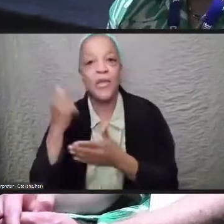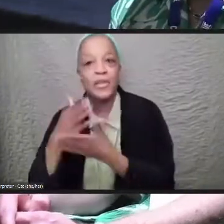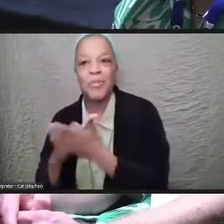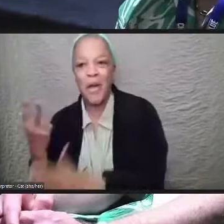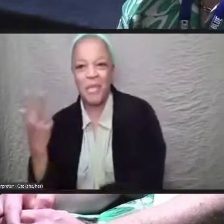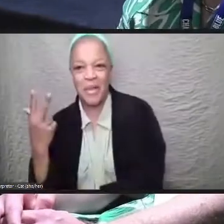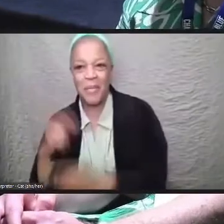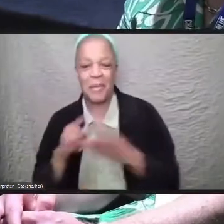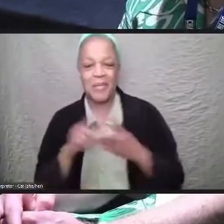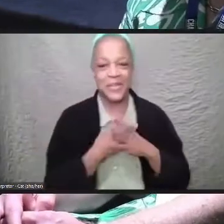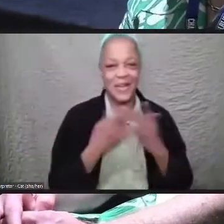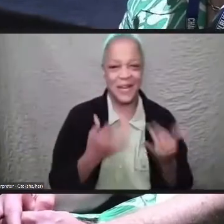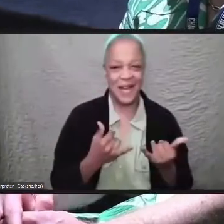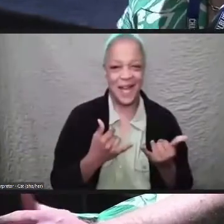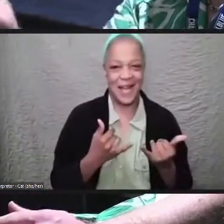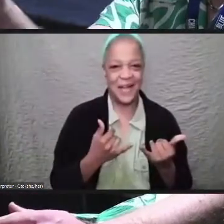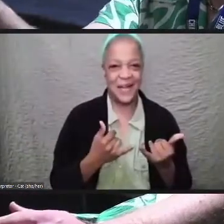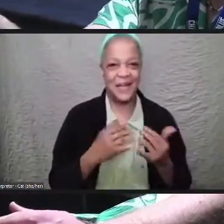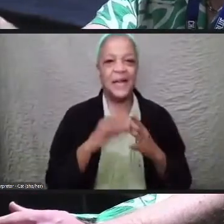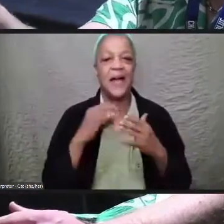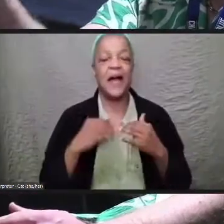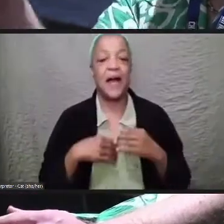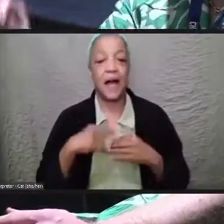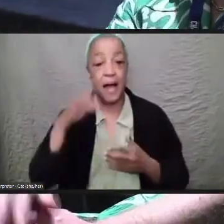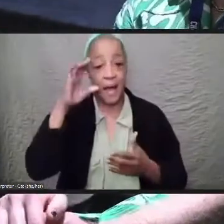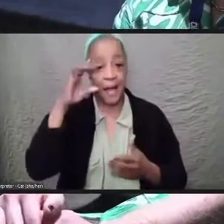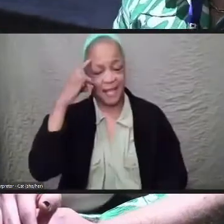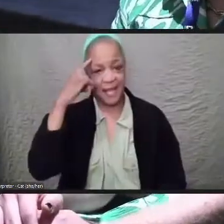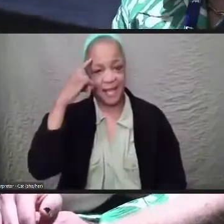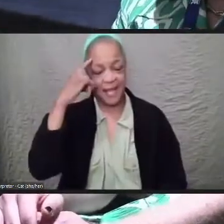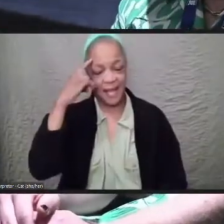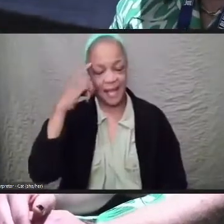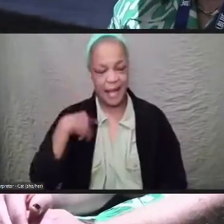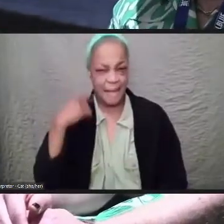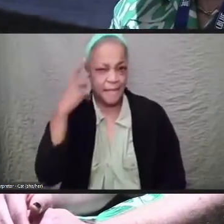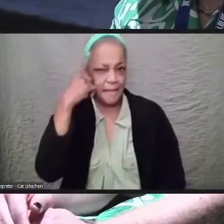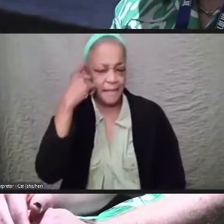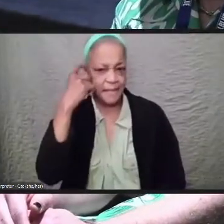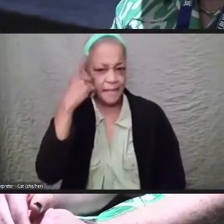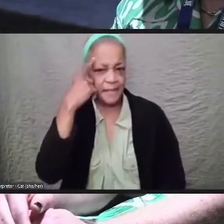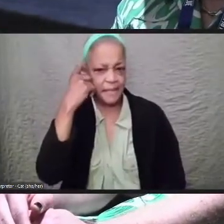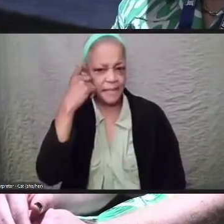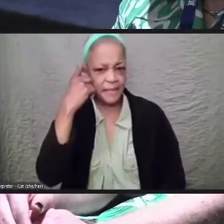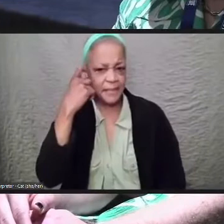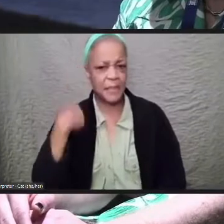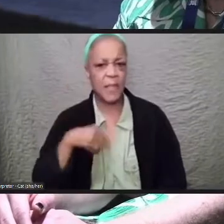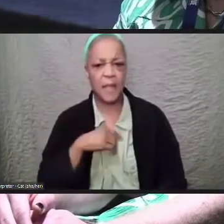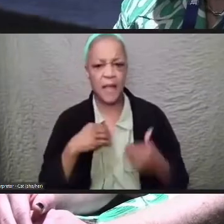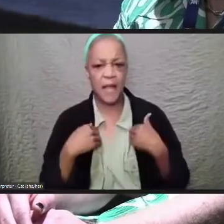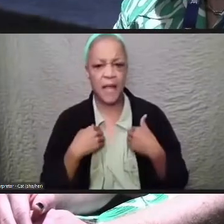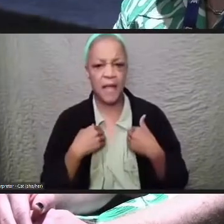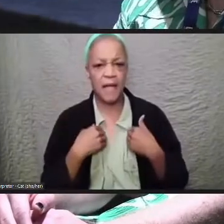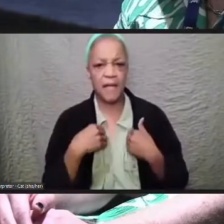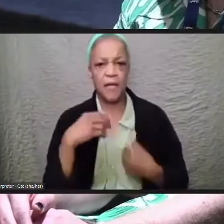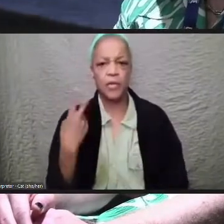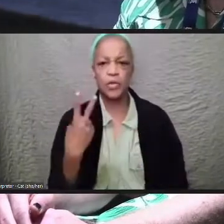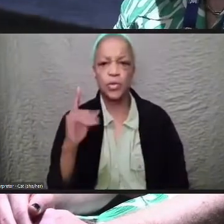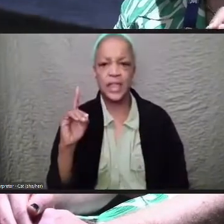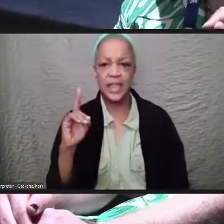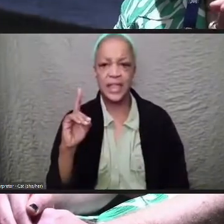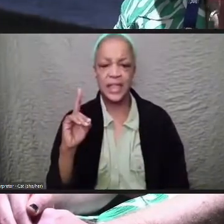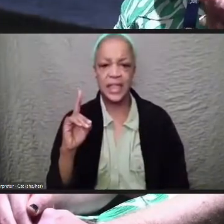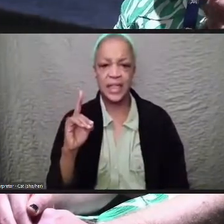start it now. We have, I believe, I suspect, a two-dimensional